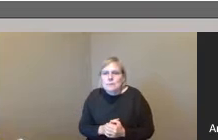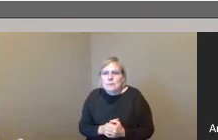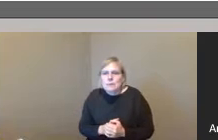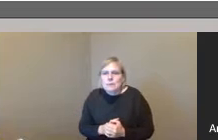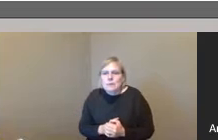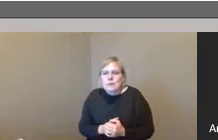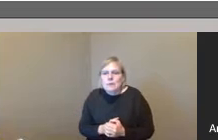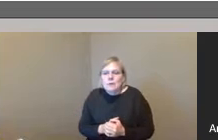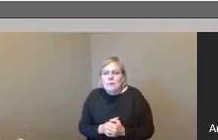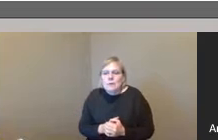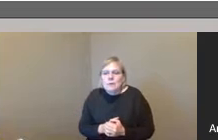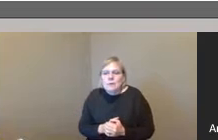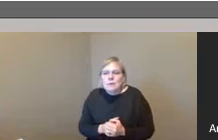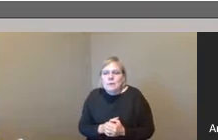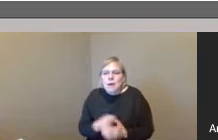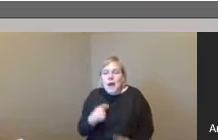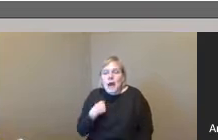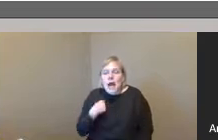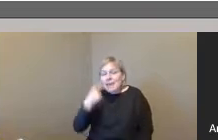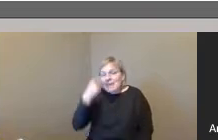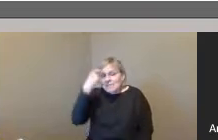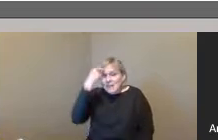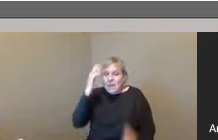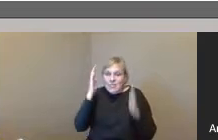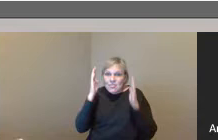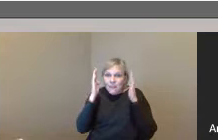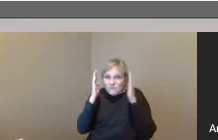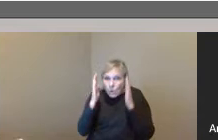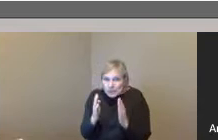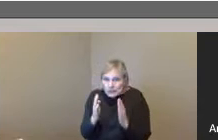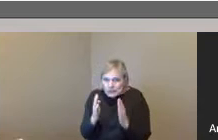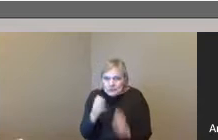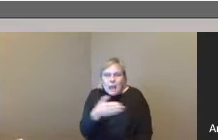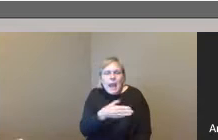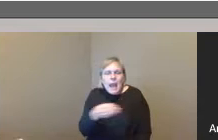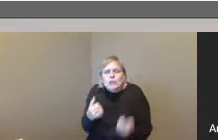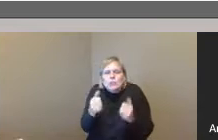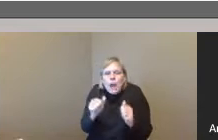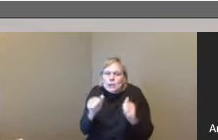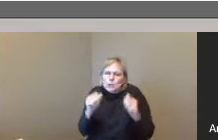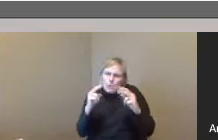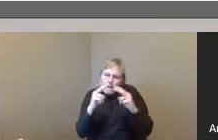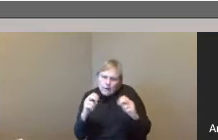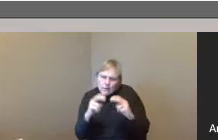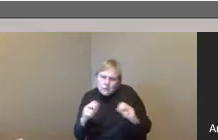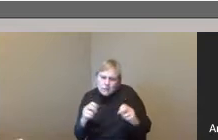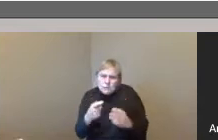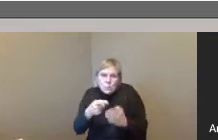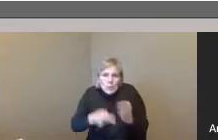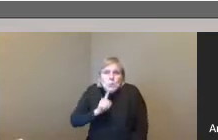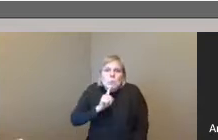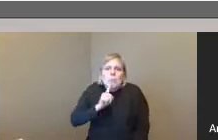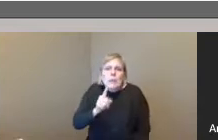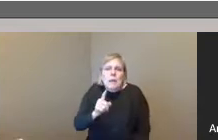So I think the focus and trying to analyze what's